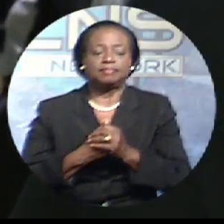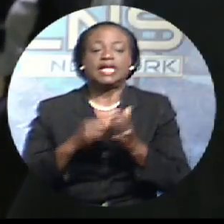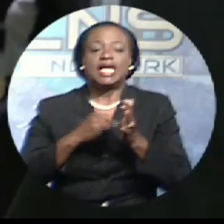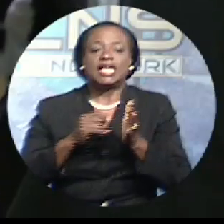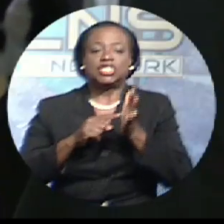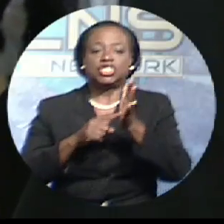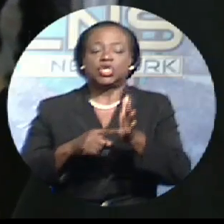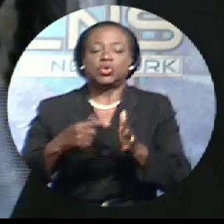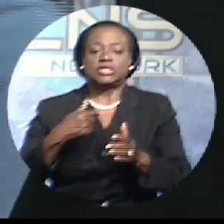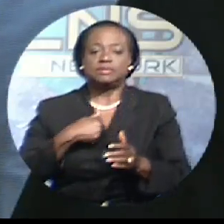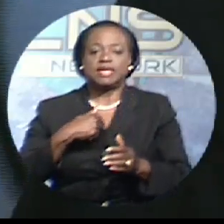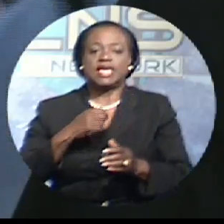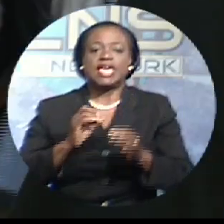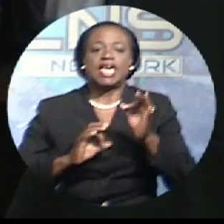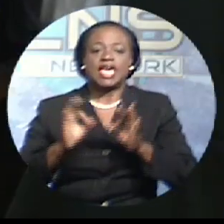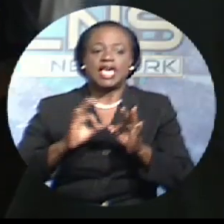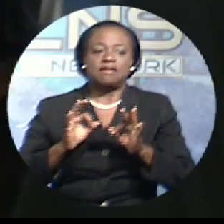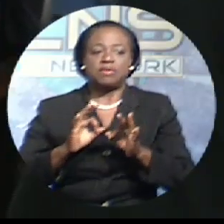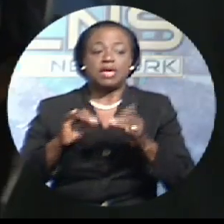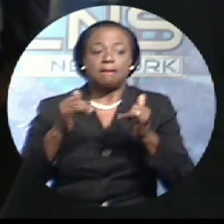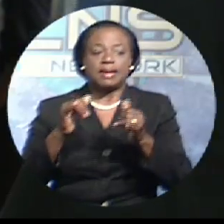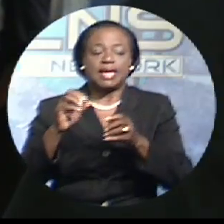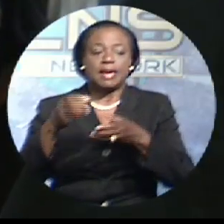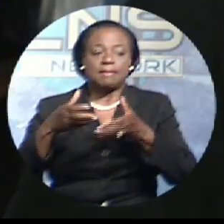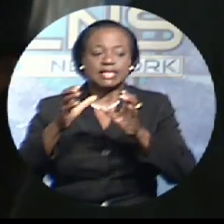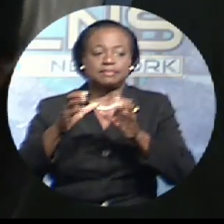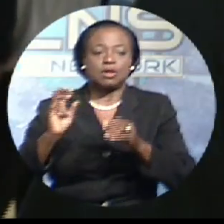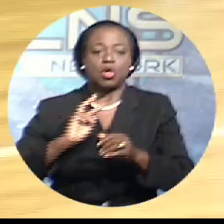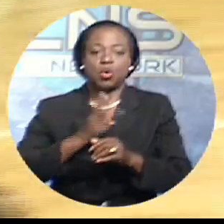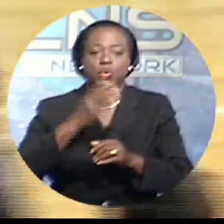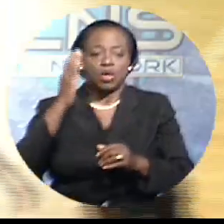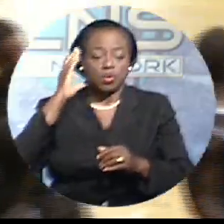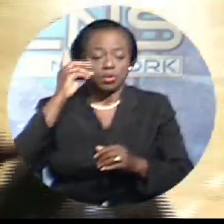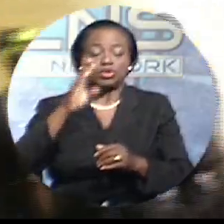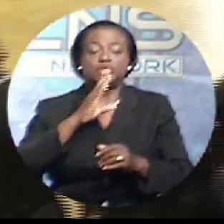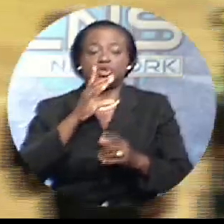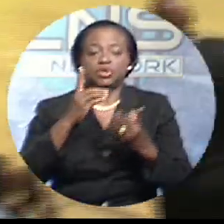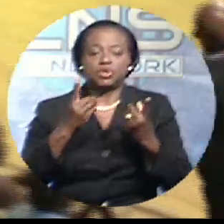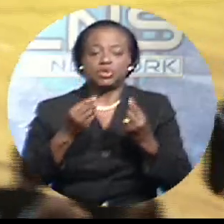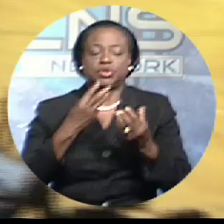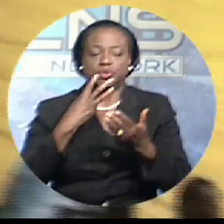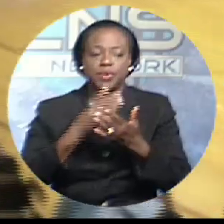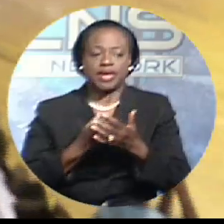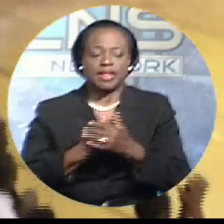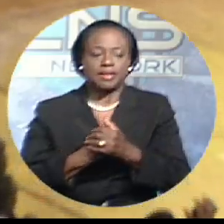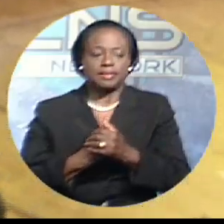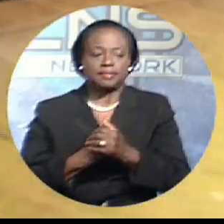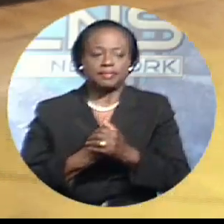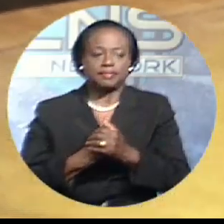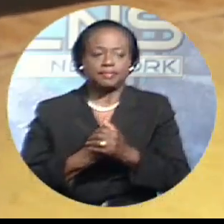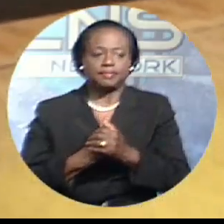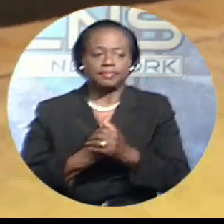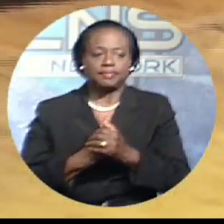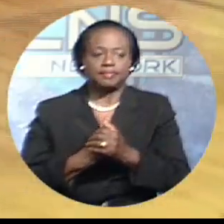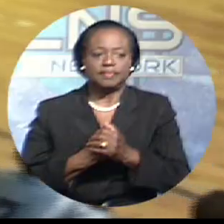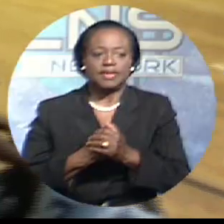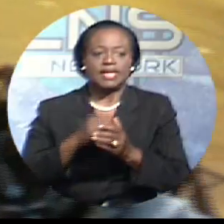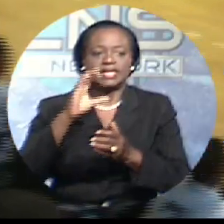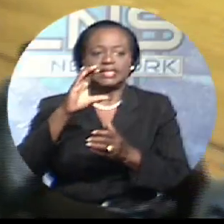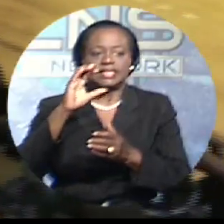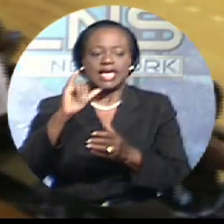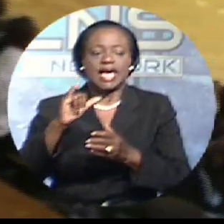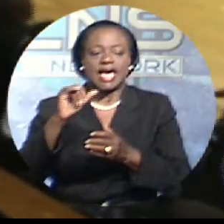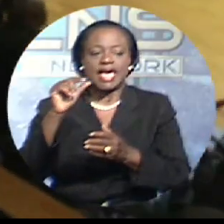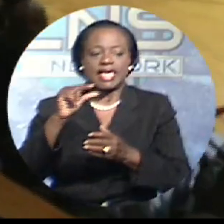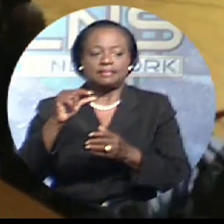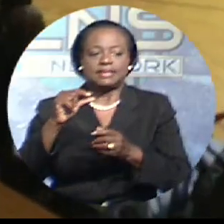me that if we settle down and play good basketball, we should go pretty well in our pool. GSSA champs, the C.I. Gibson Rattlers, are off to a fast start, winning